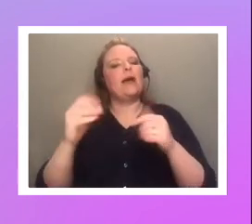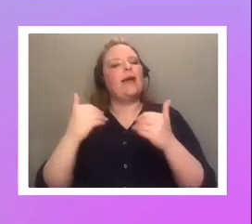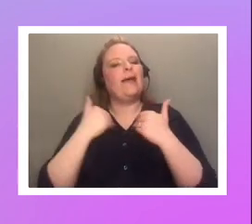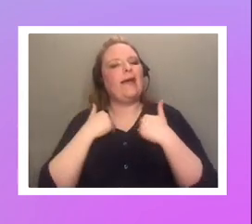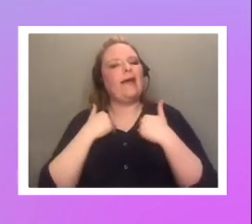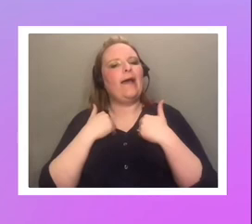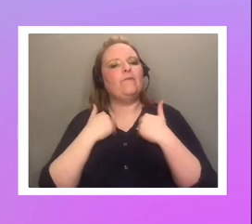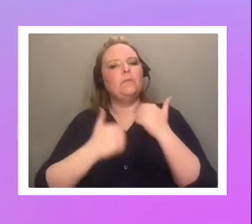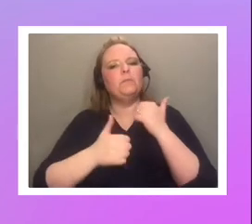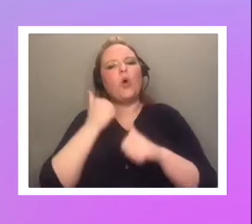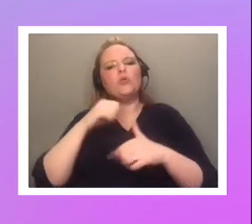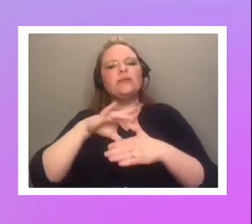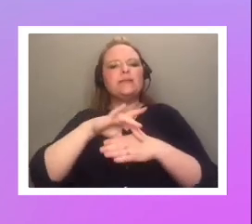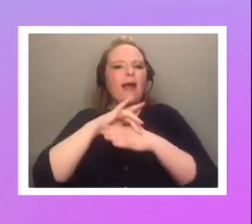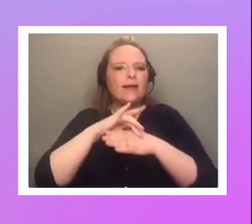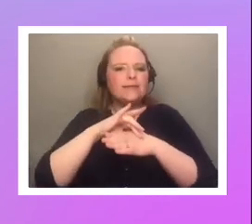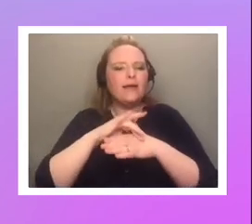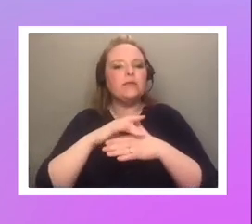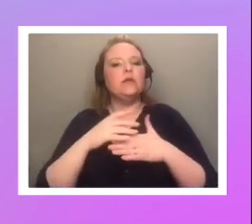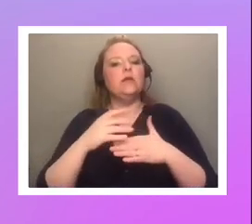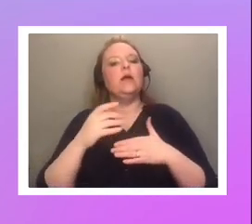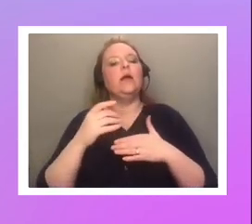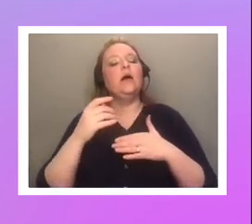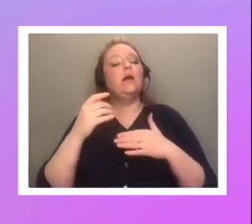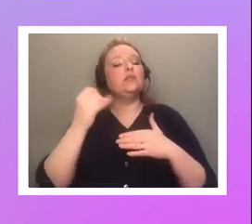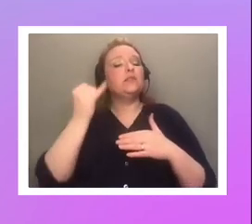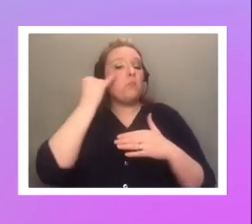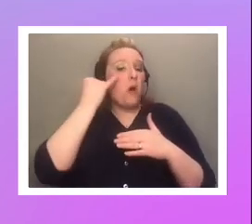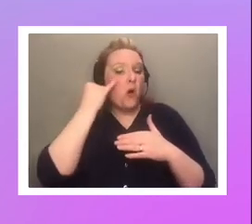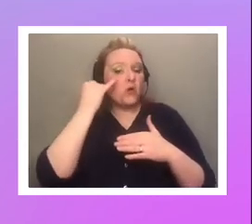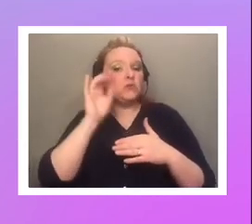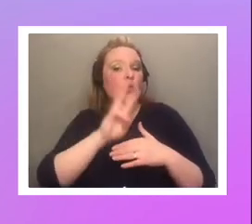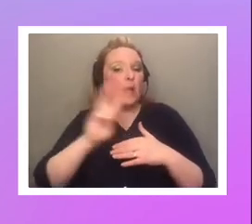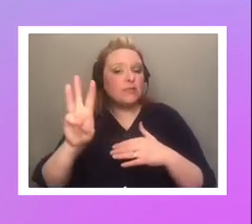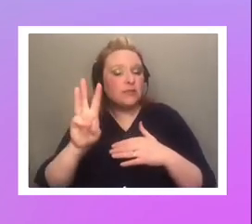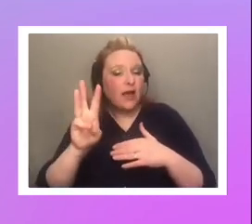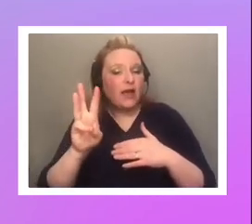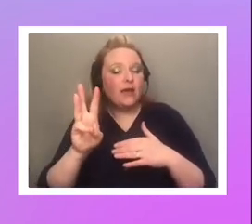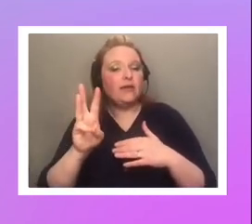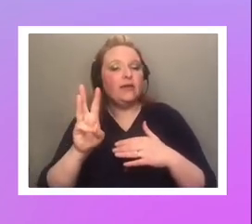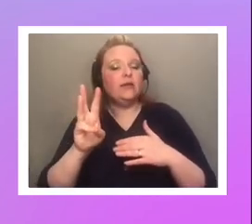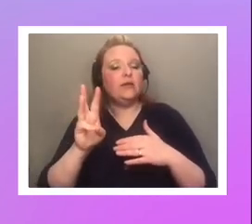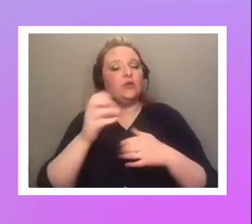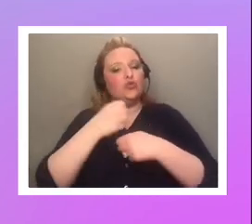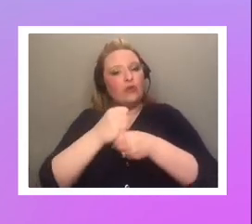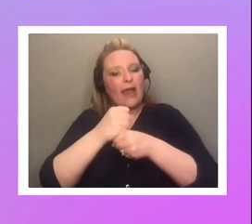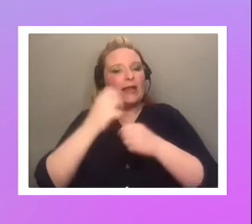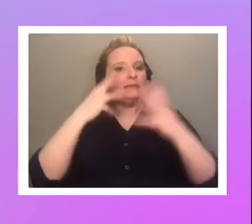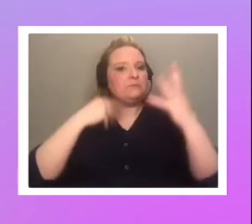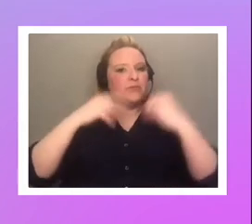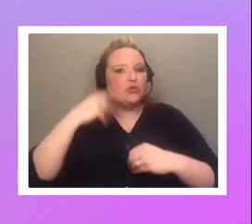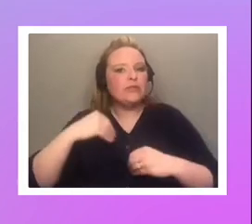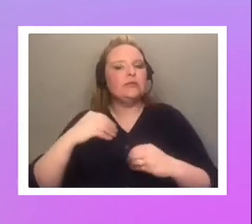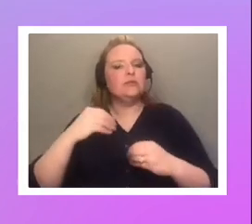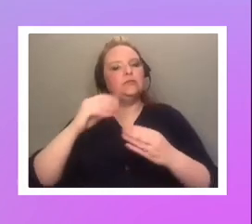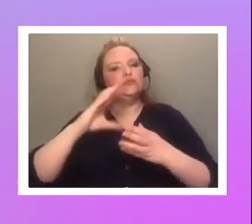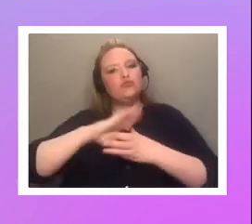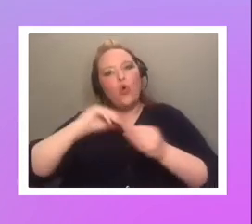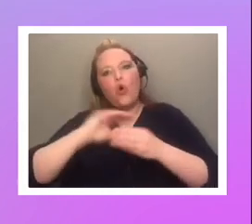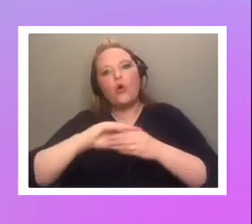it's mostly content-based, but what if you have a site where you're creating an experience, you're telling a